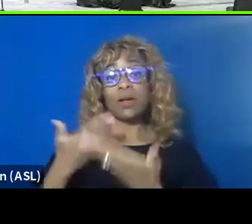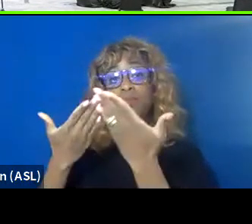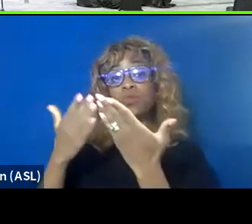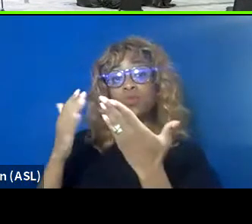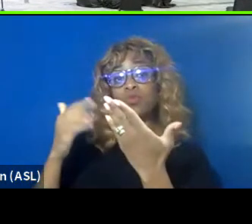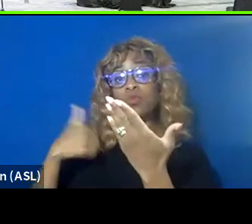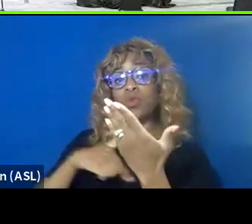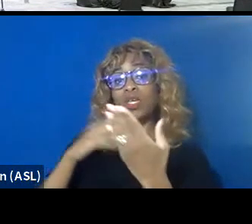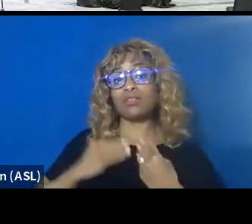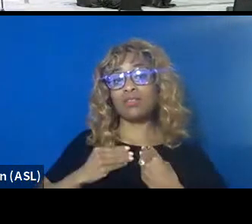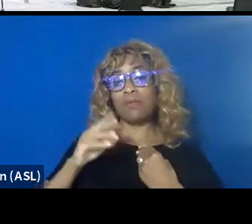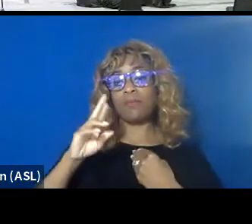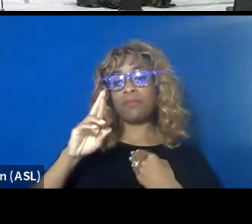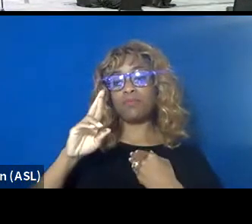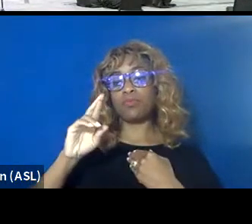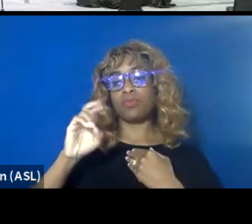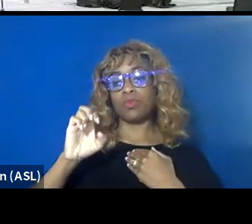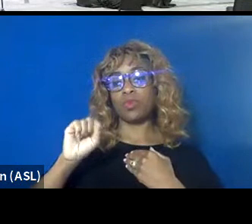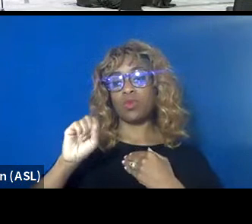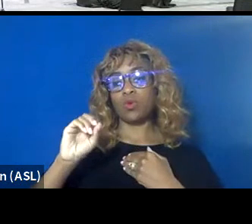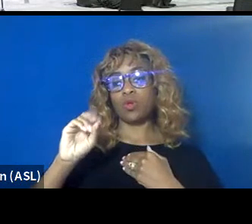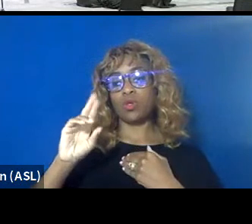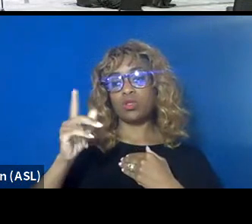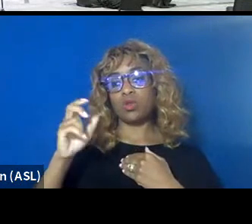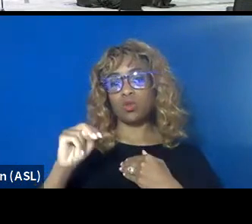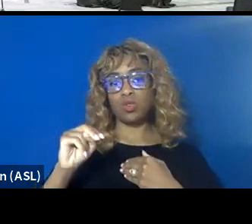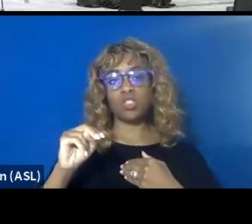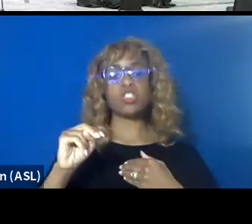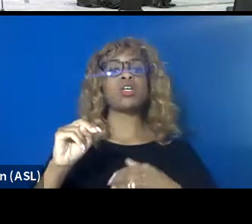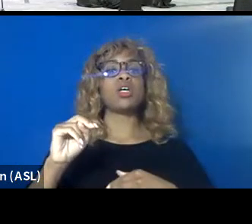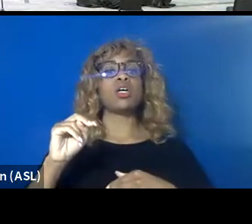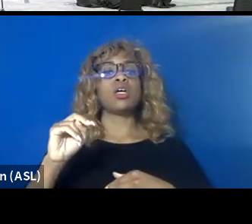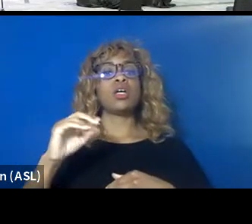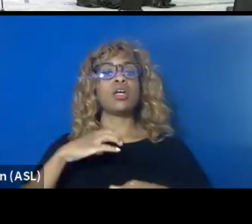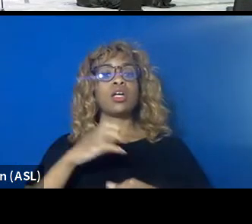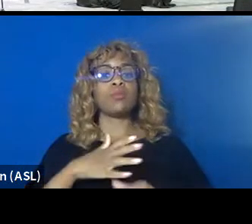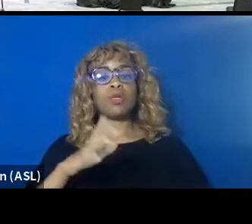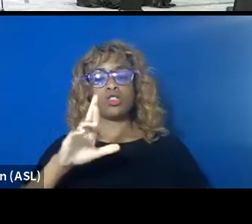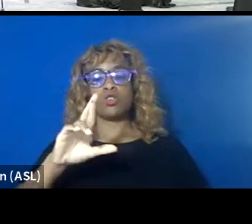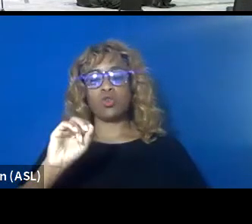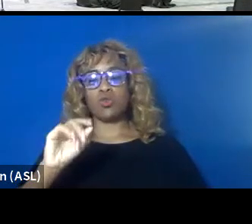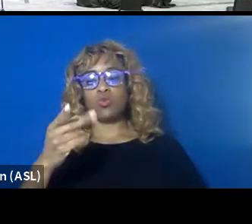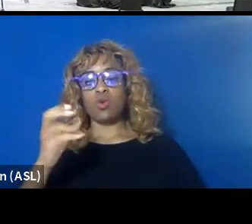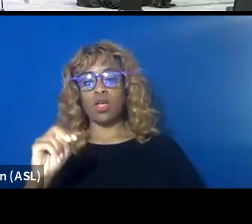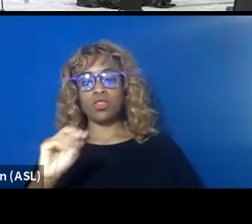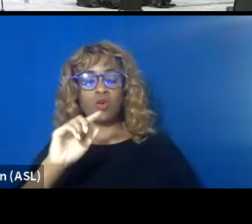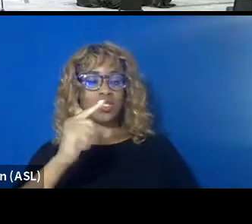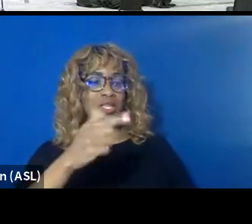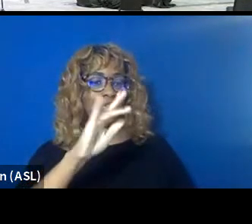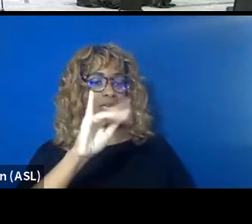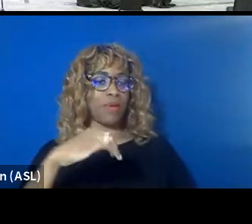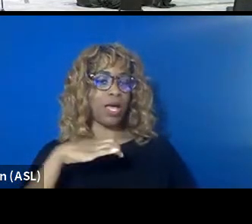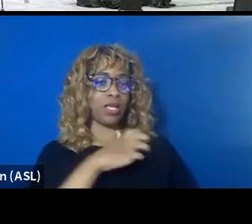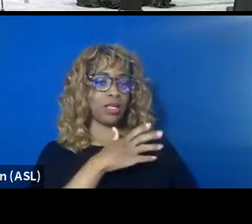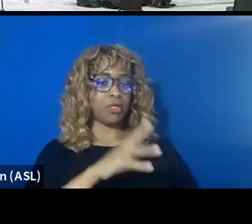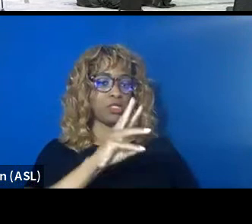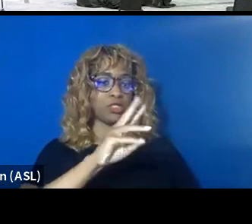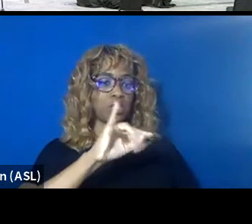that. Motion made by Commissioner Rothorn, second made by Commissioner Witches. Is there any discussion or debate on the motion?